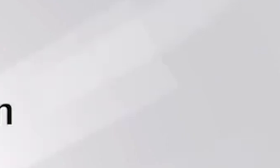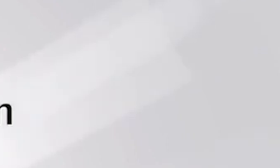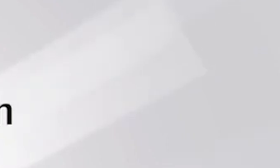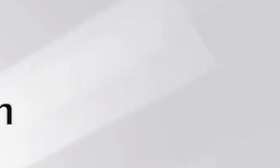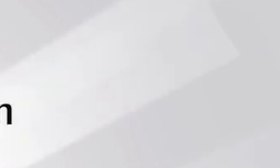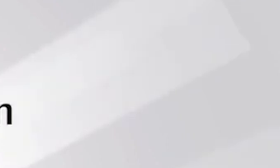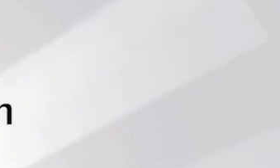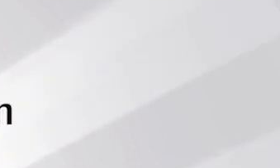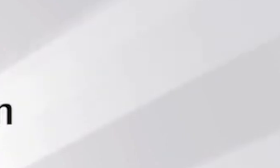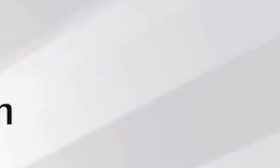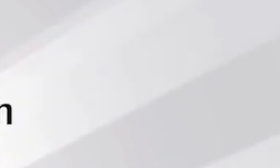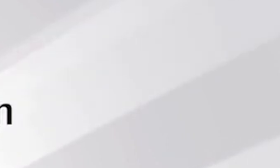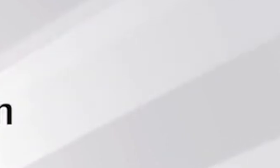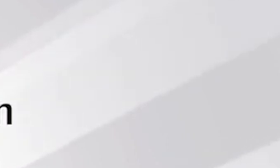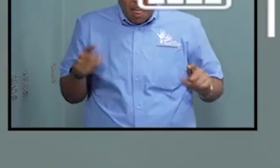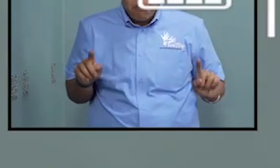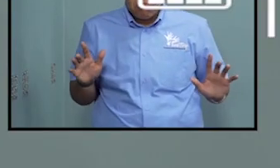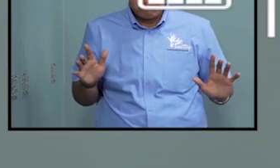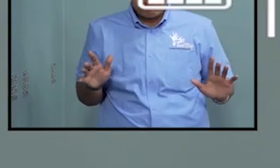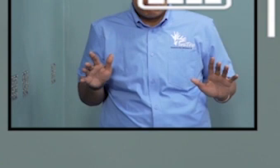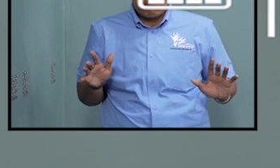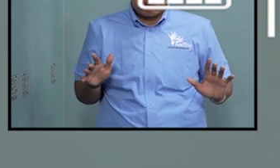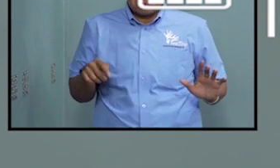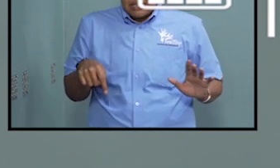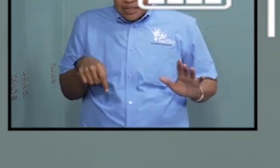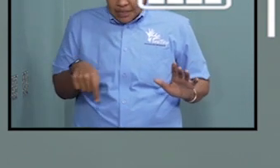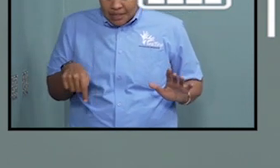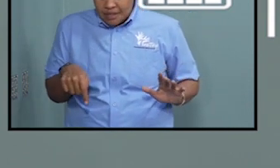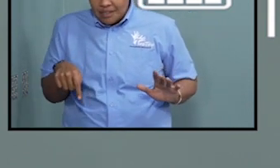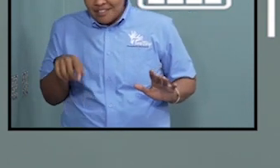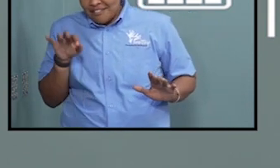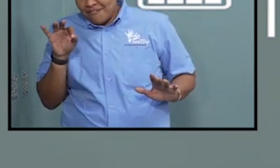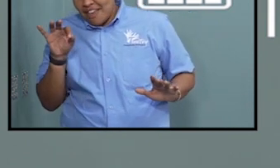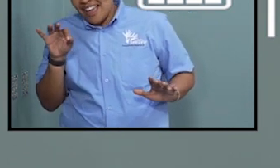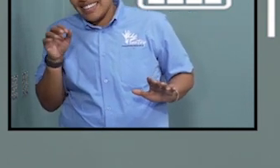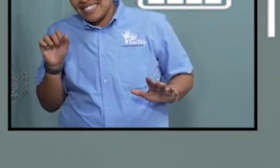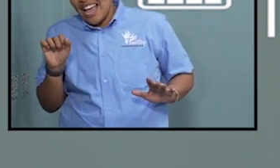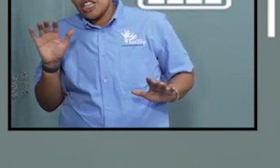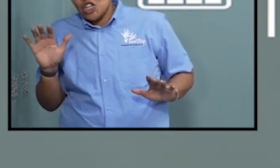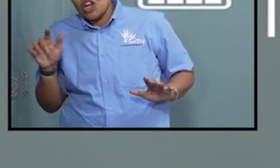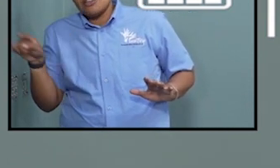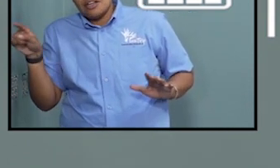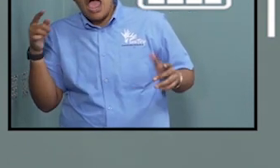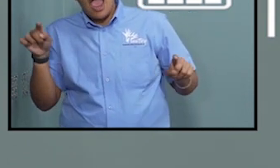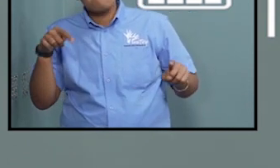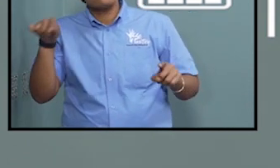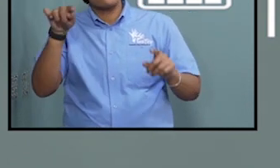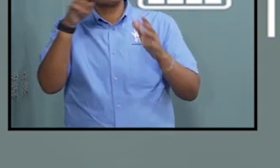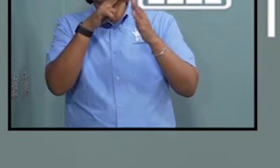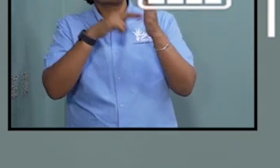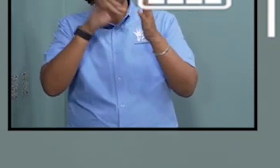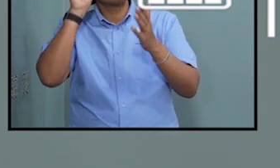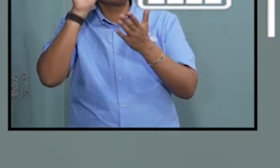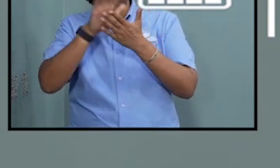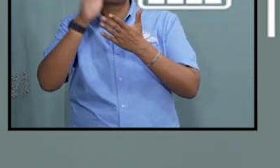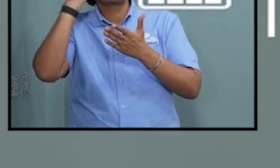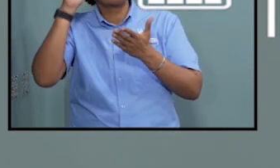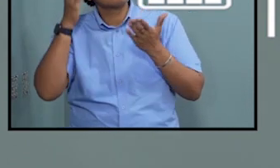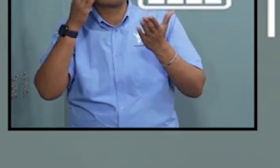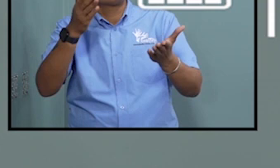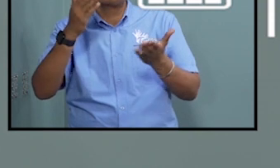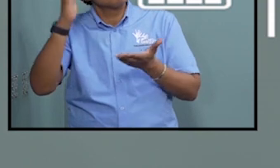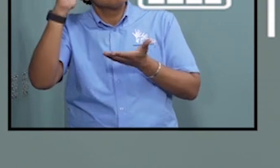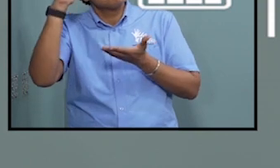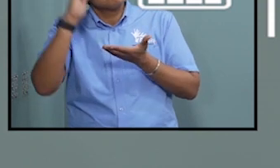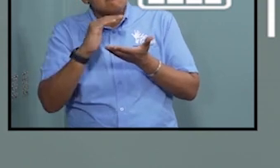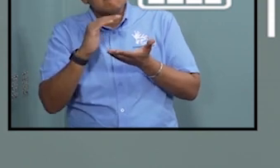5 a.m. on April 12. Those measures, we believe, will significantly